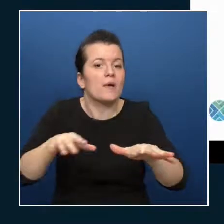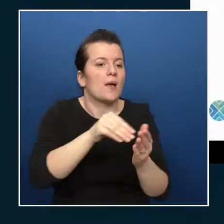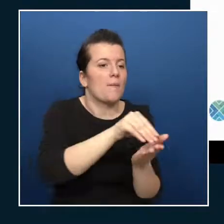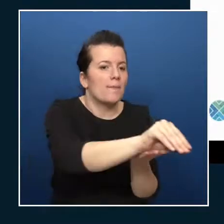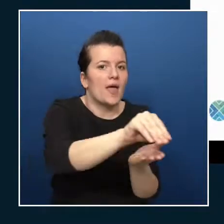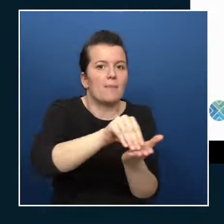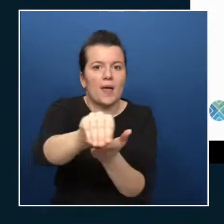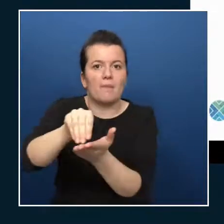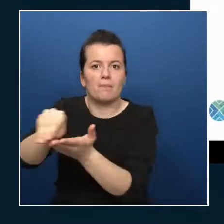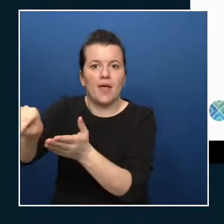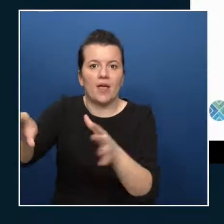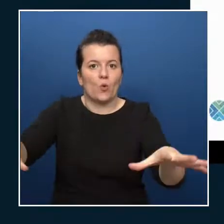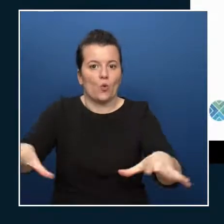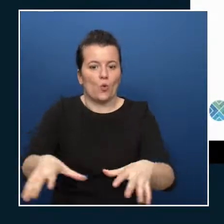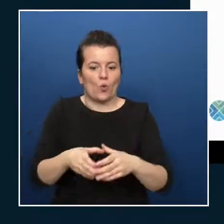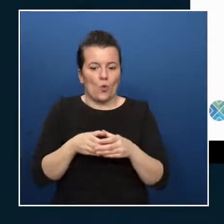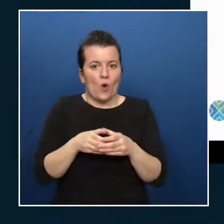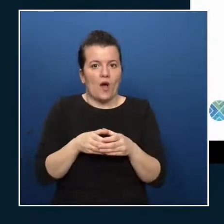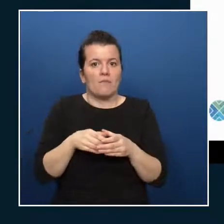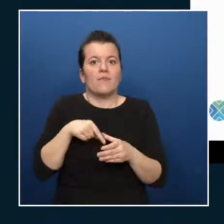share, the better.